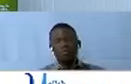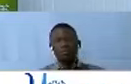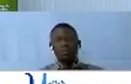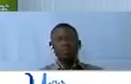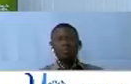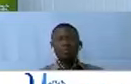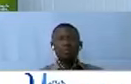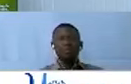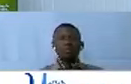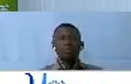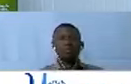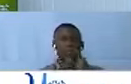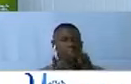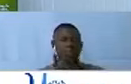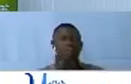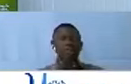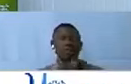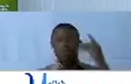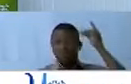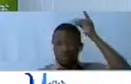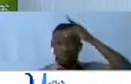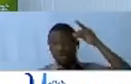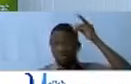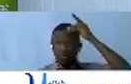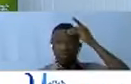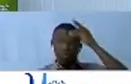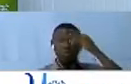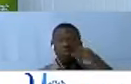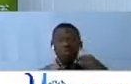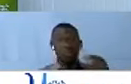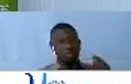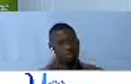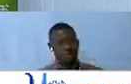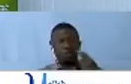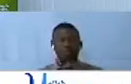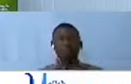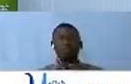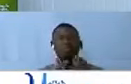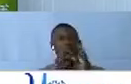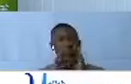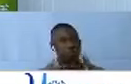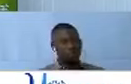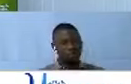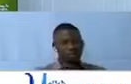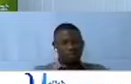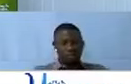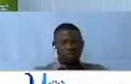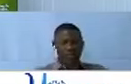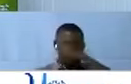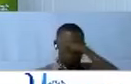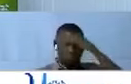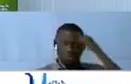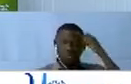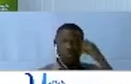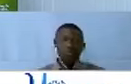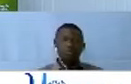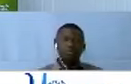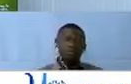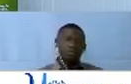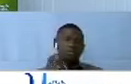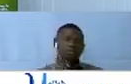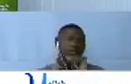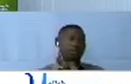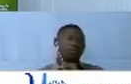2016. I was deployed at Darfur again on peacekeeping missions. Na tansamba Darfur kota ke kaira sabatin dola. Then I returned from Darfur in